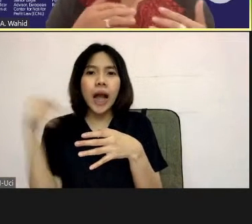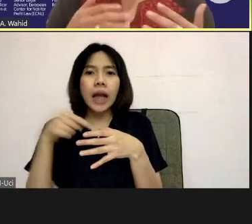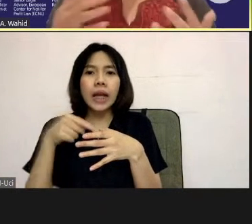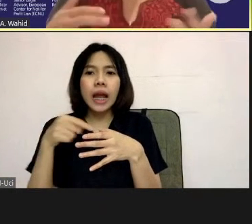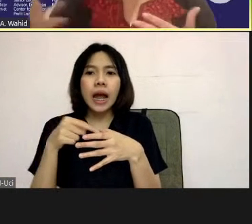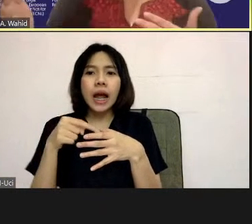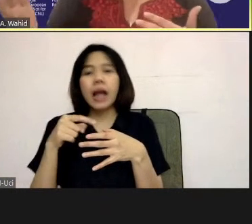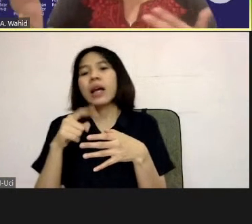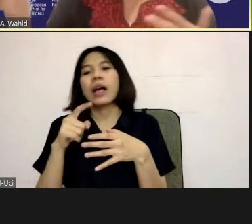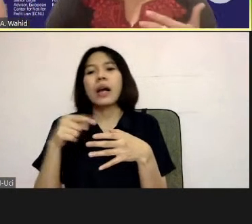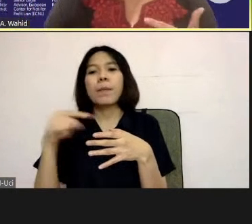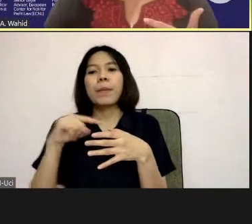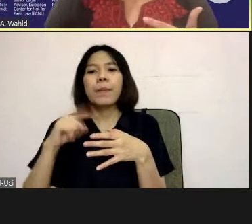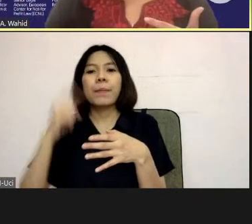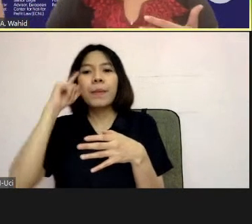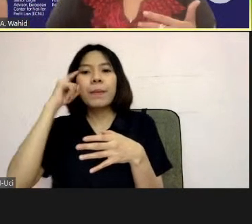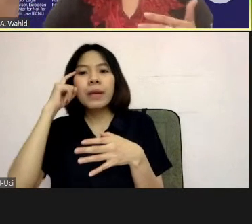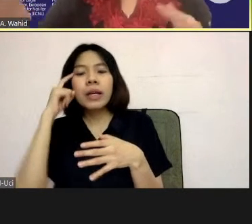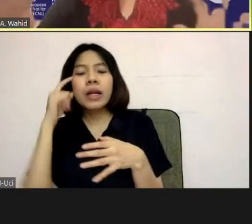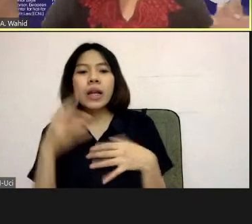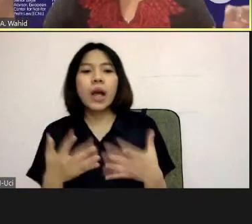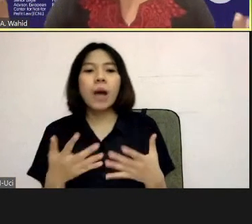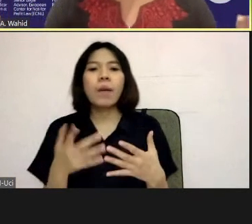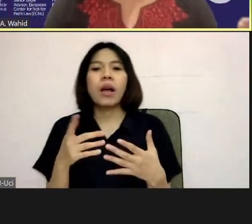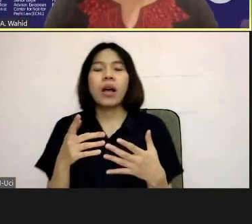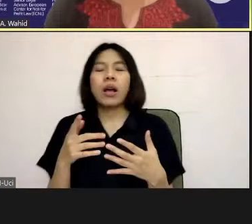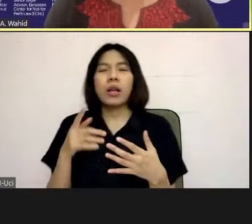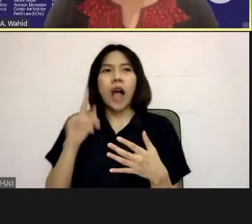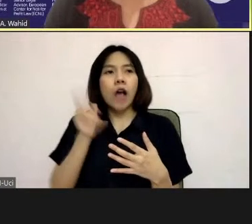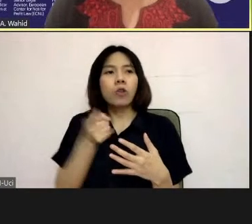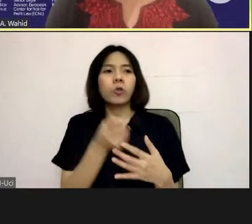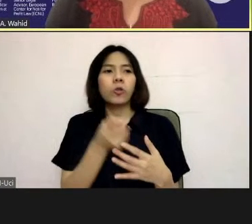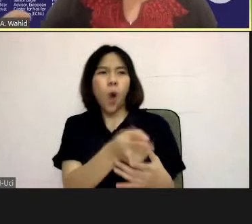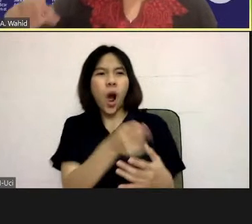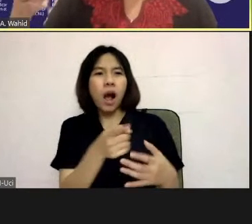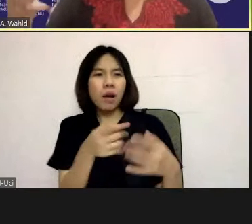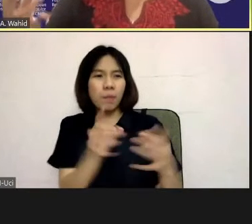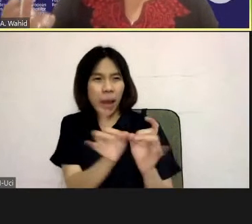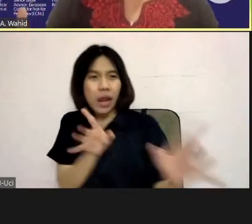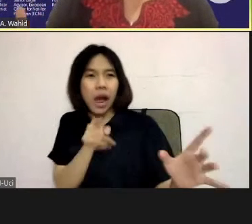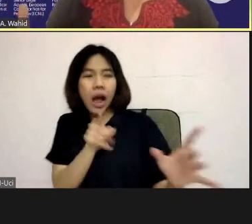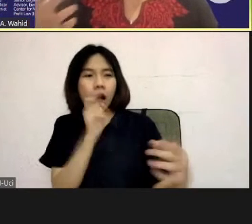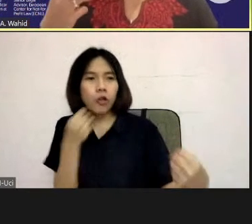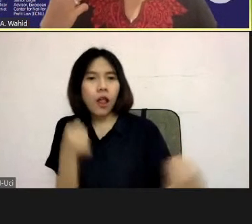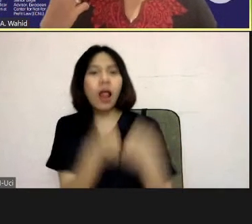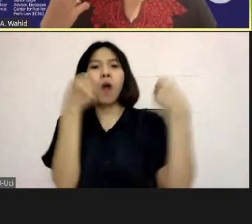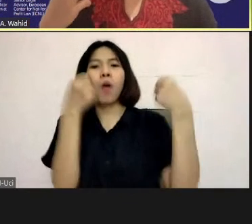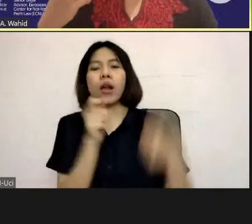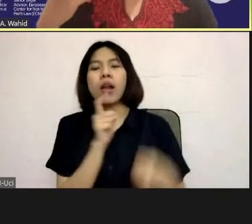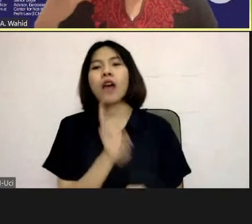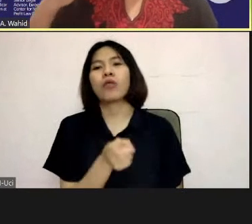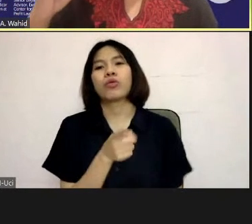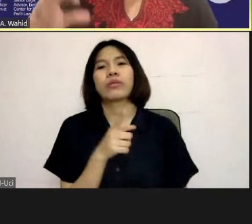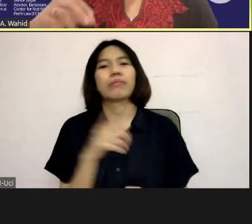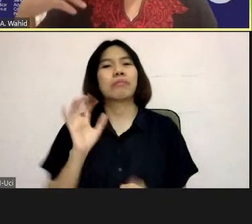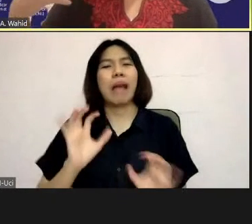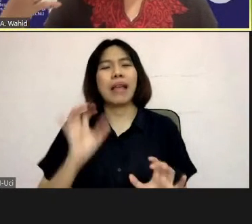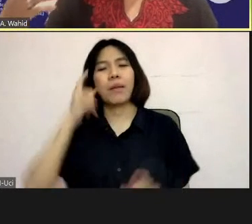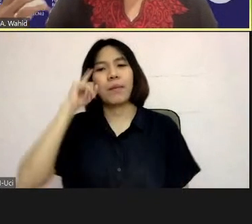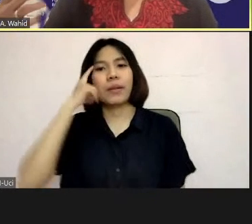is happening, which is us versus them. There's no other organization or other